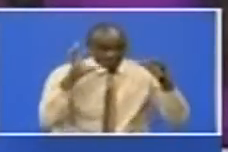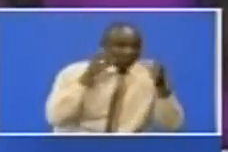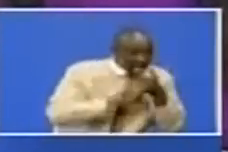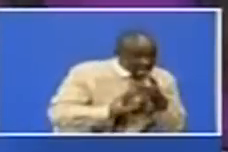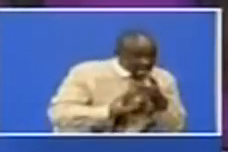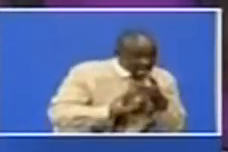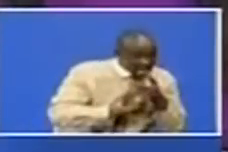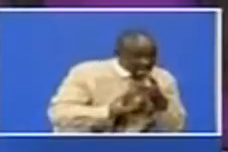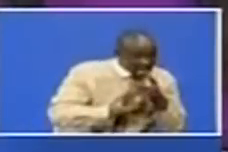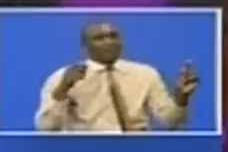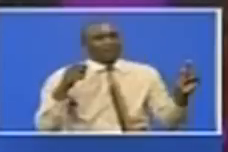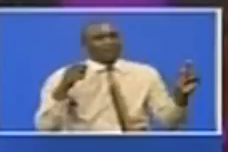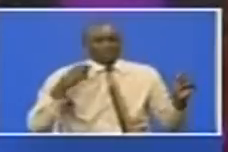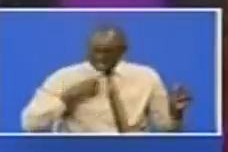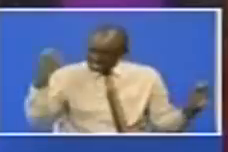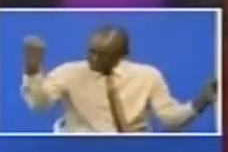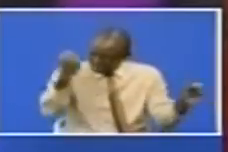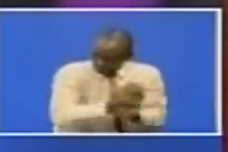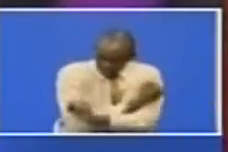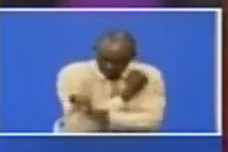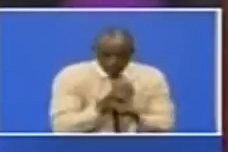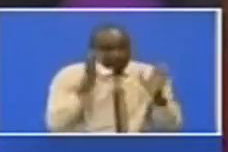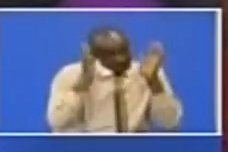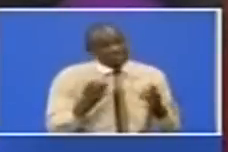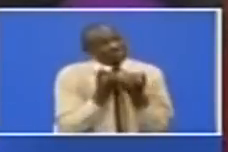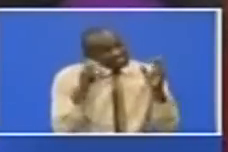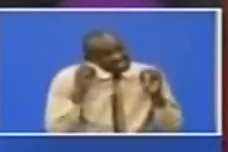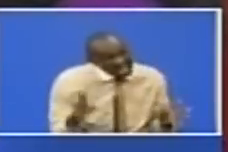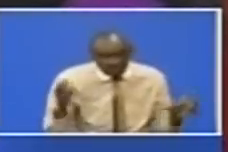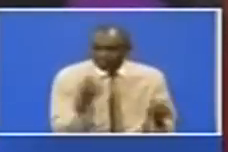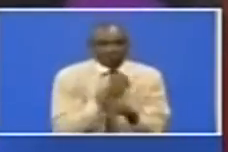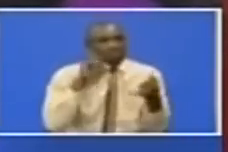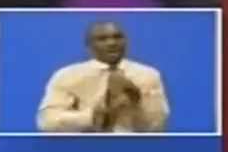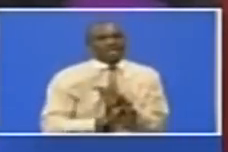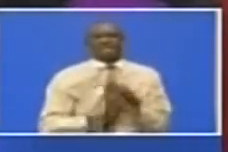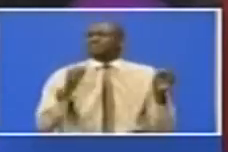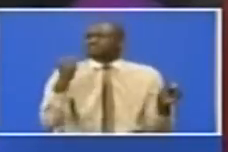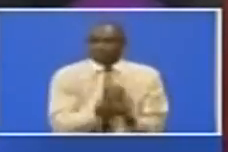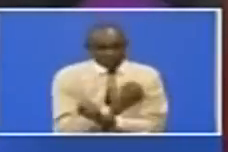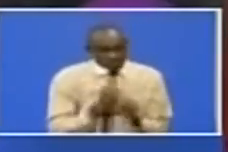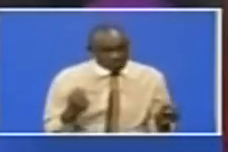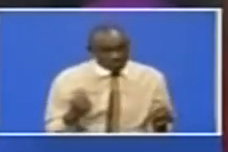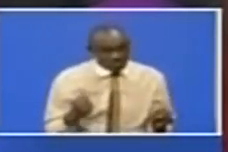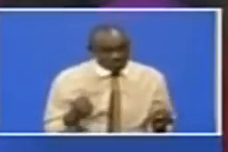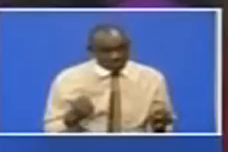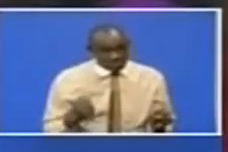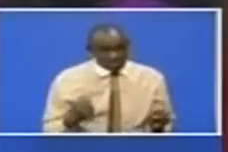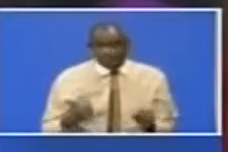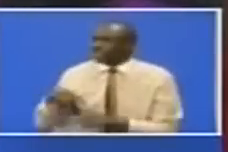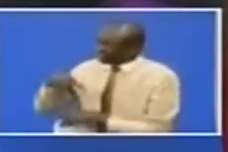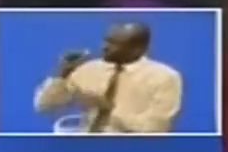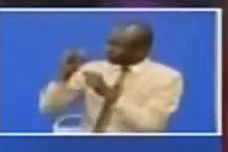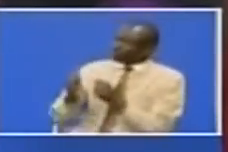to get into a relationship or get married to a man that is not born again. So you cannot, if it's just helping them,